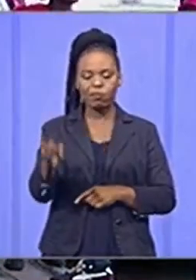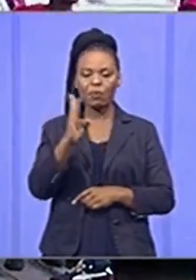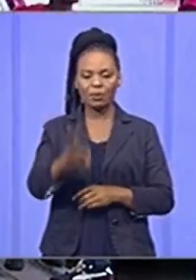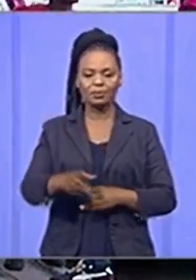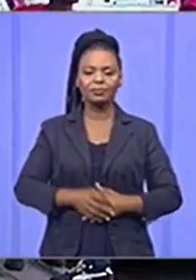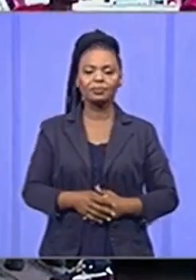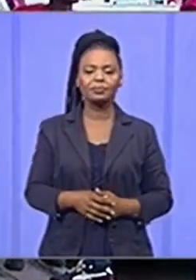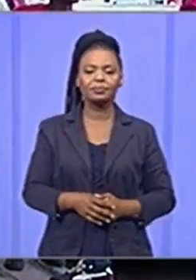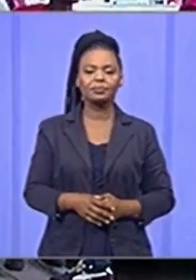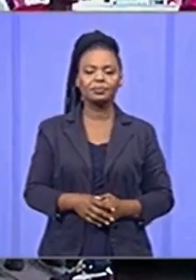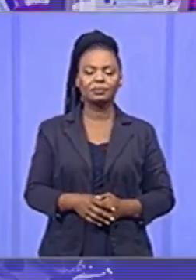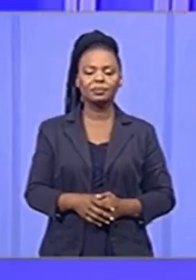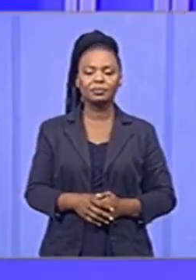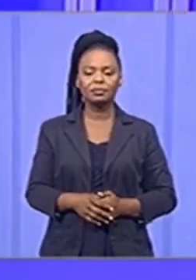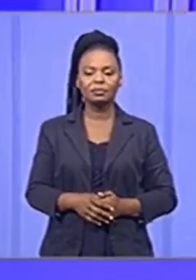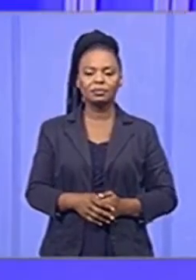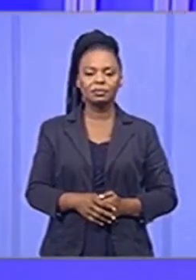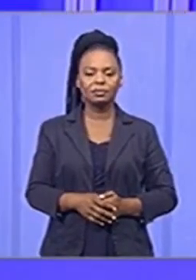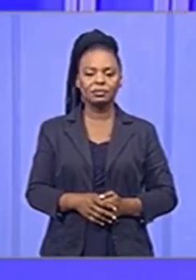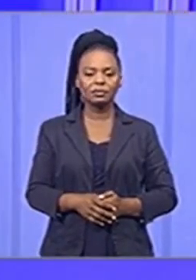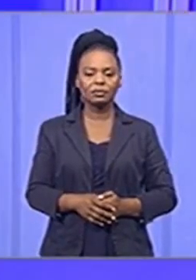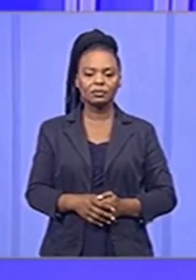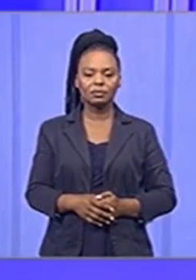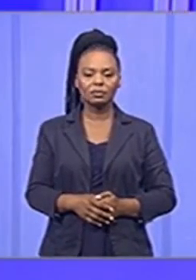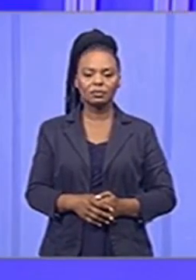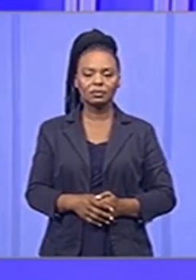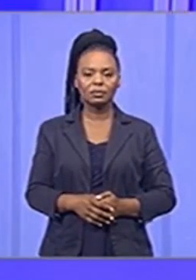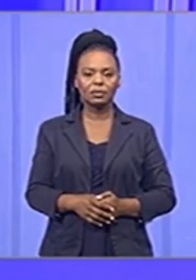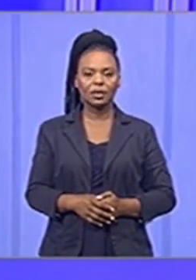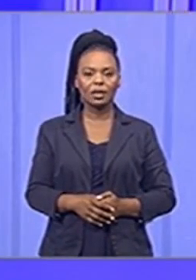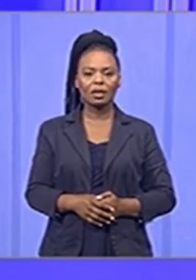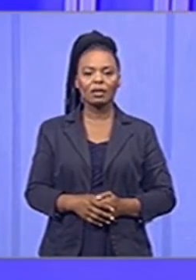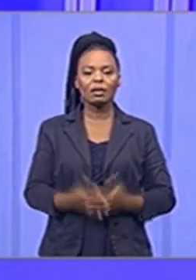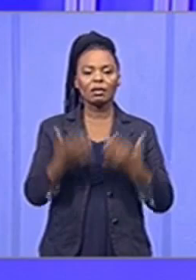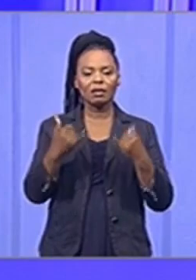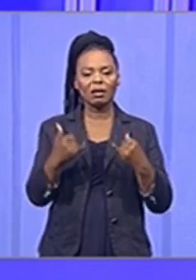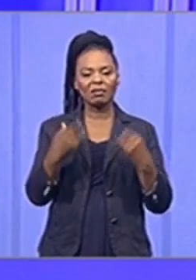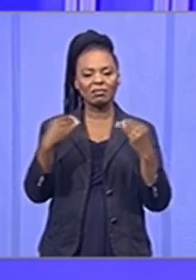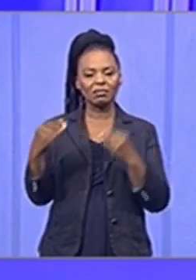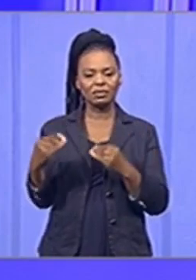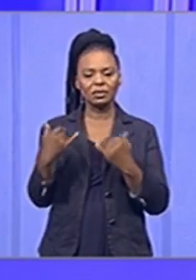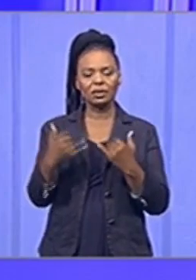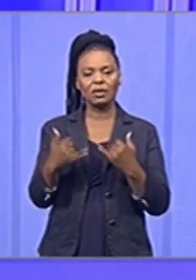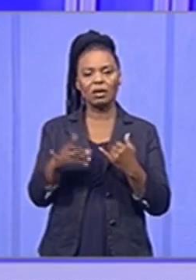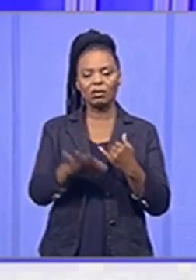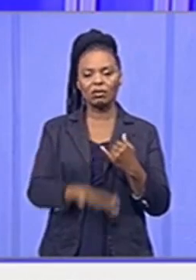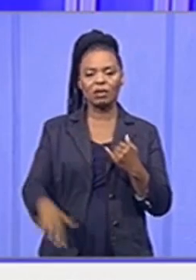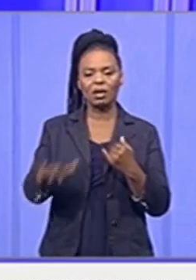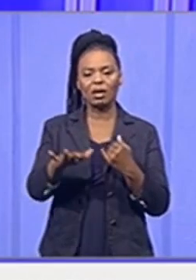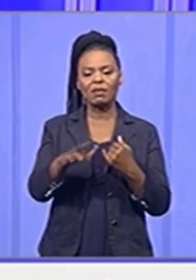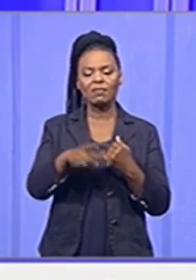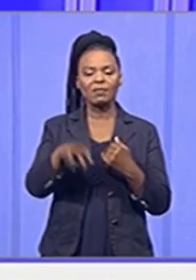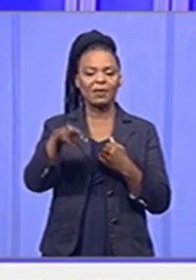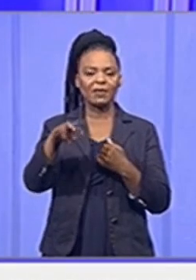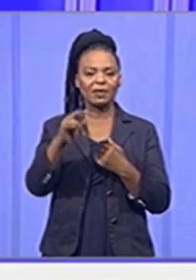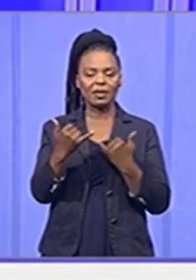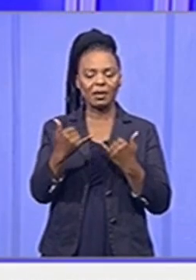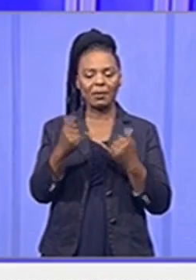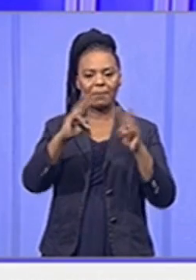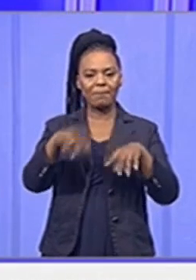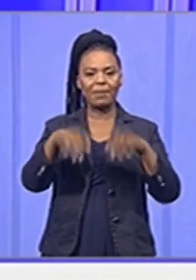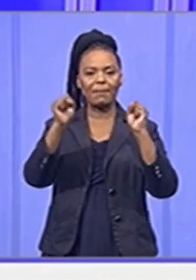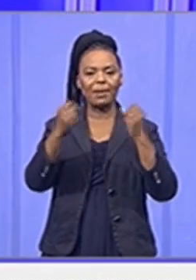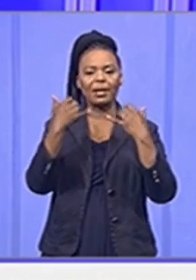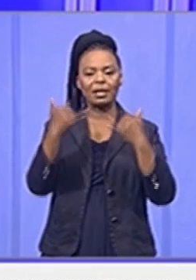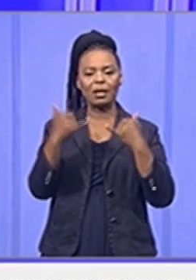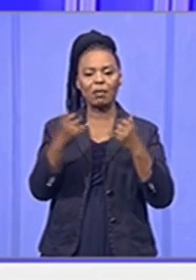News, Mahikeng. Dihwai tsa Free State di re di utlwa boima ba ho kgaolwa kgafetsa ha phepelo ya motlakase mme sena se